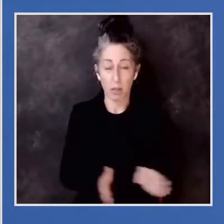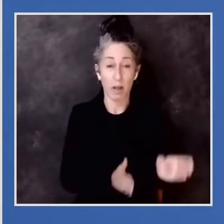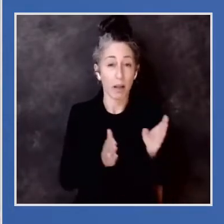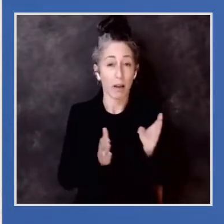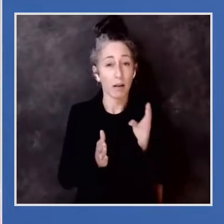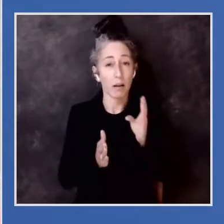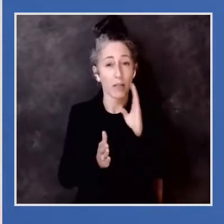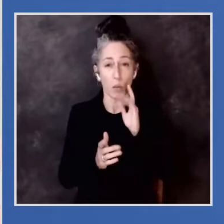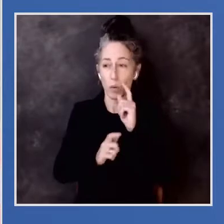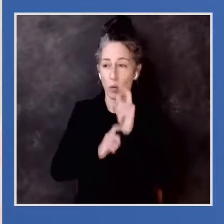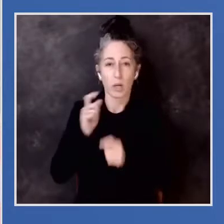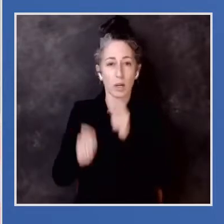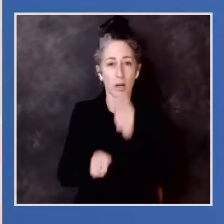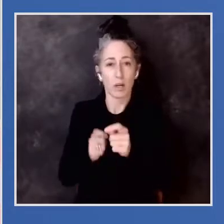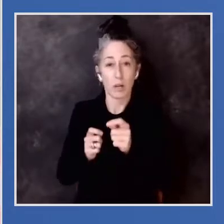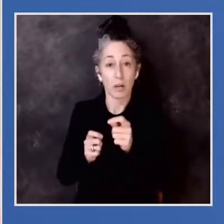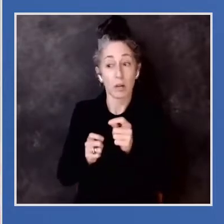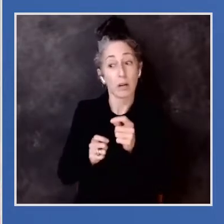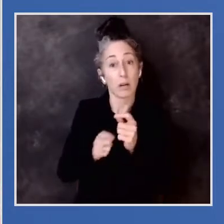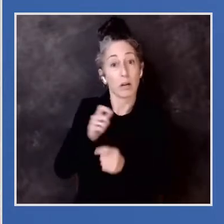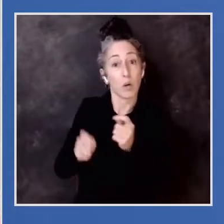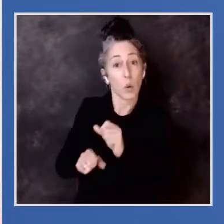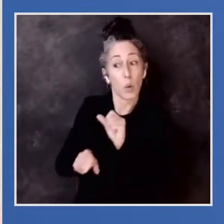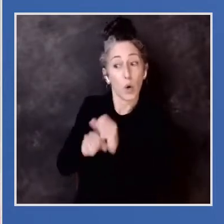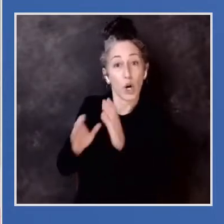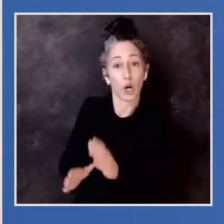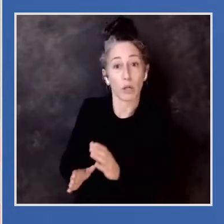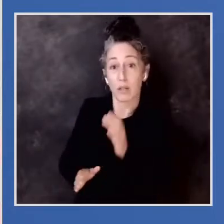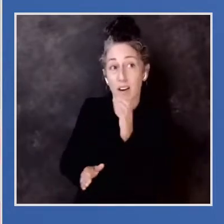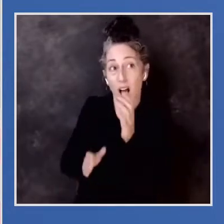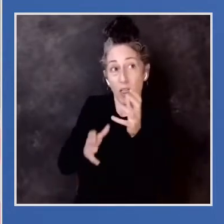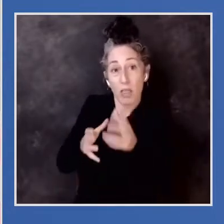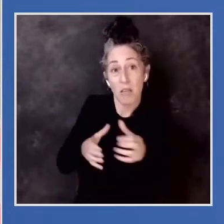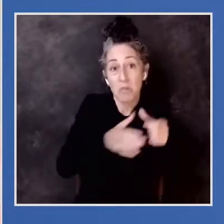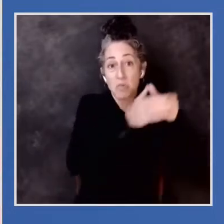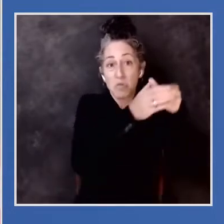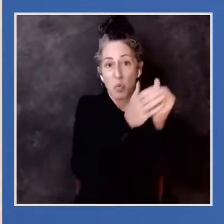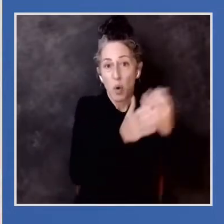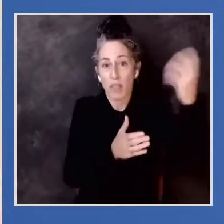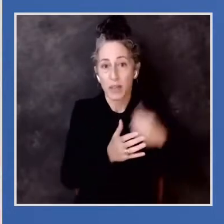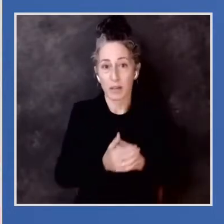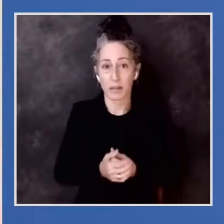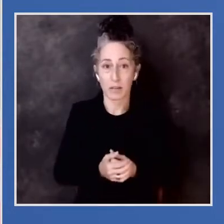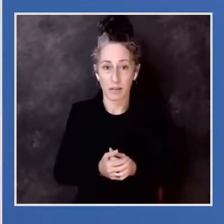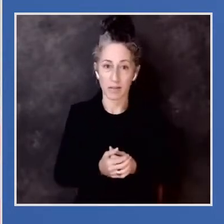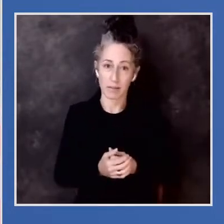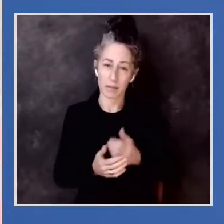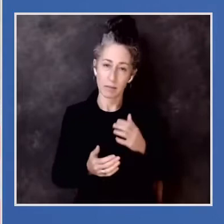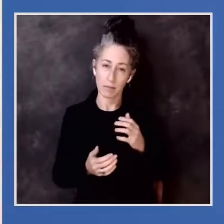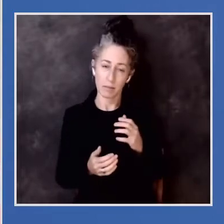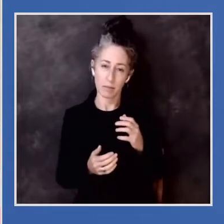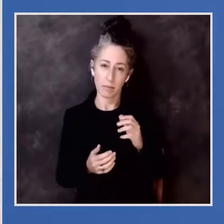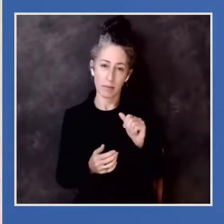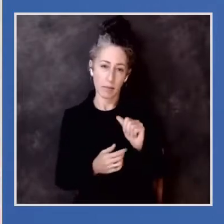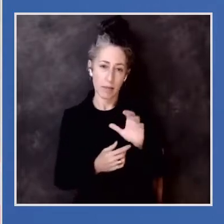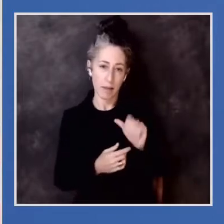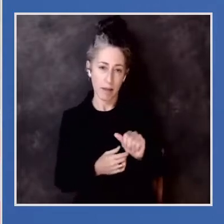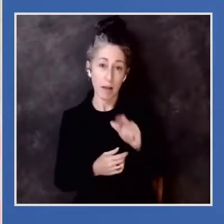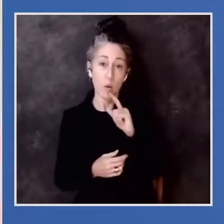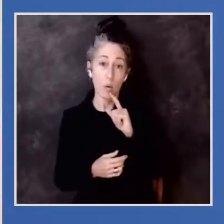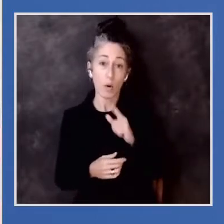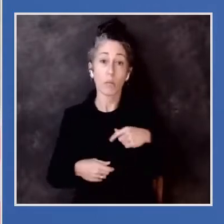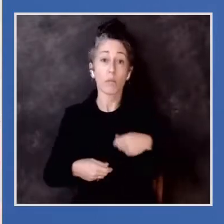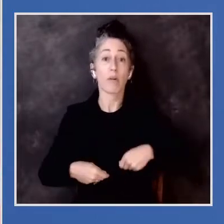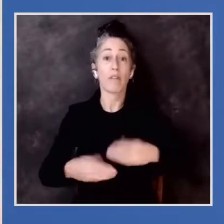not wealth in this country. We'll act to pass my health care plan to provide affordable, accessible health care for